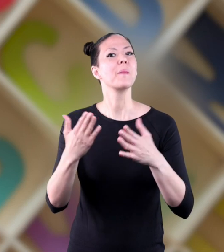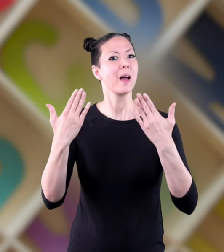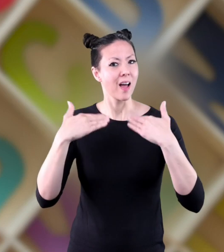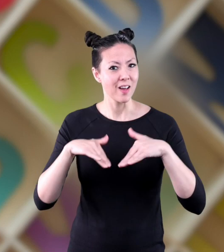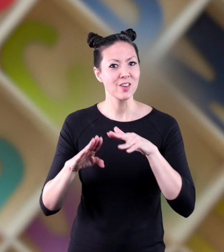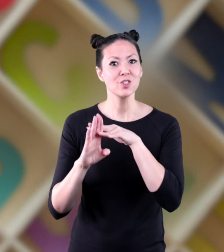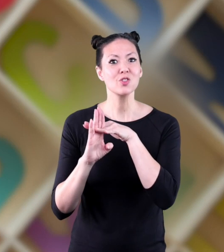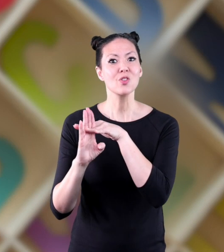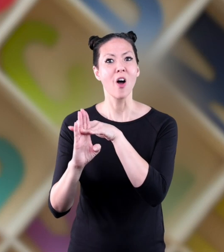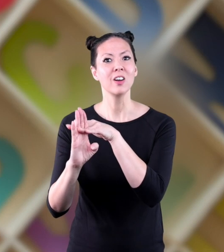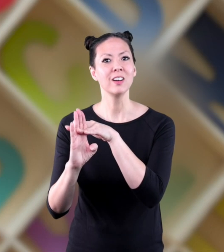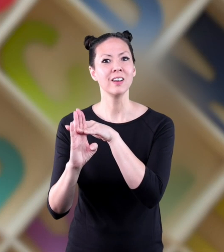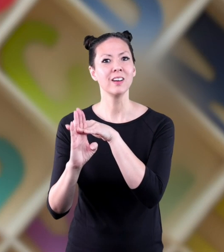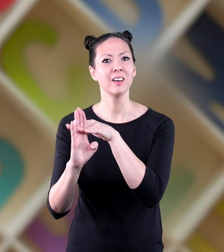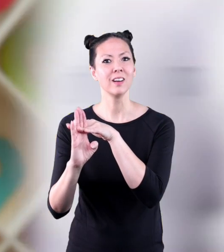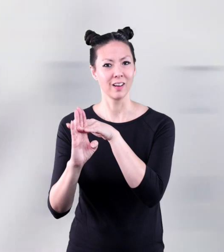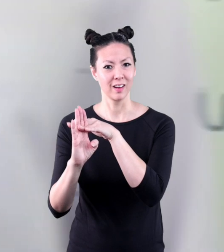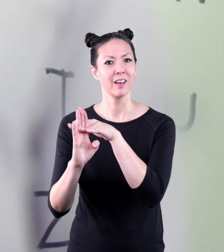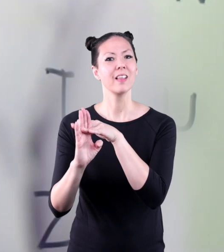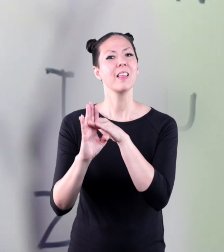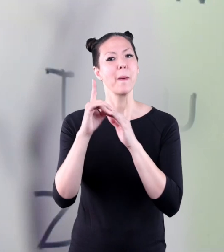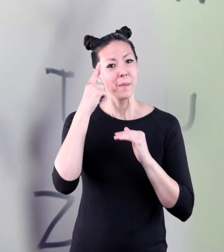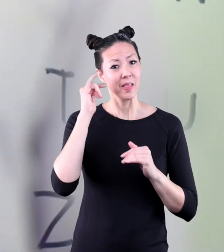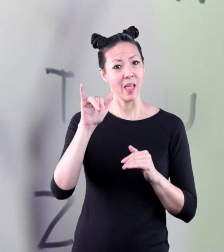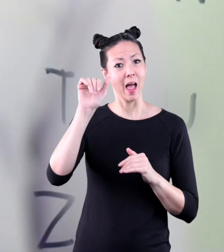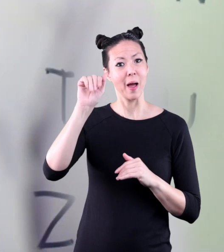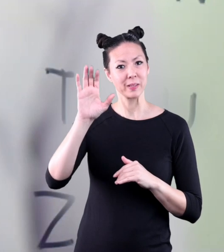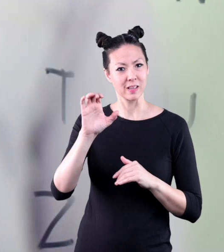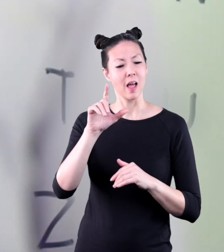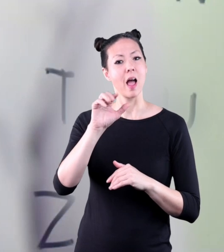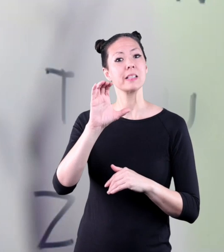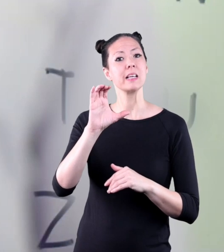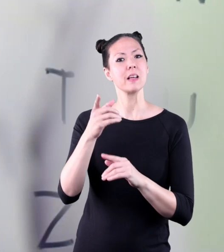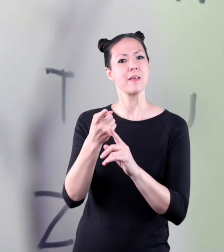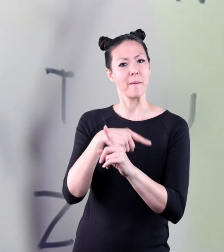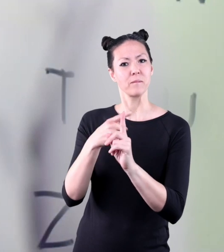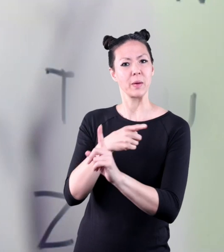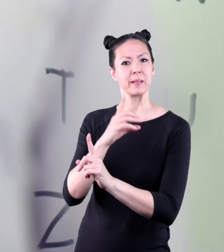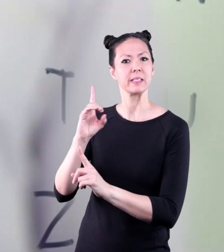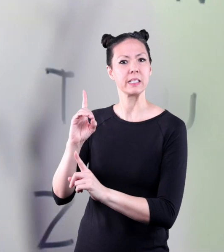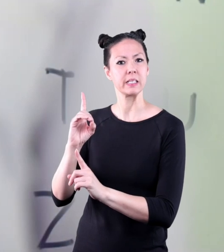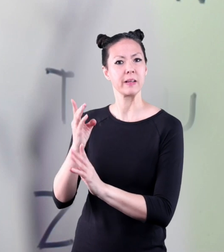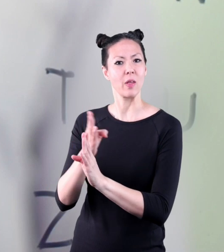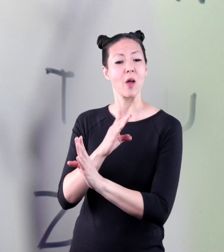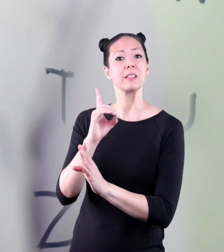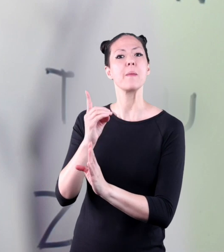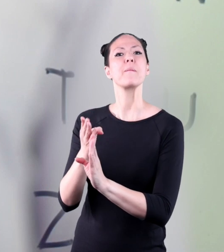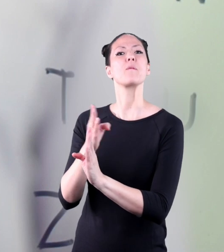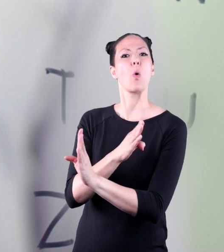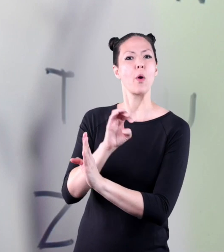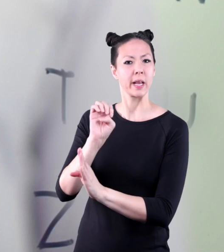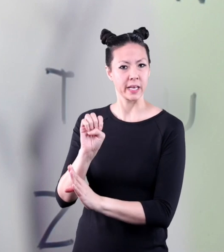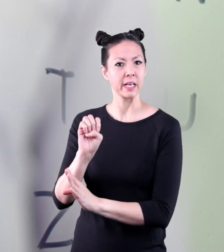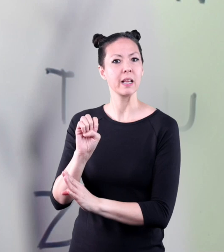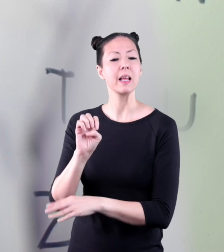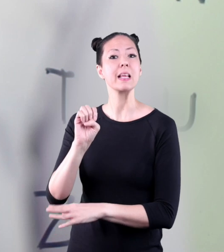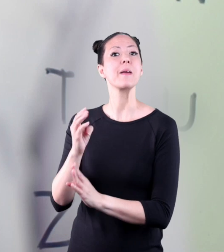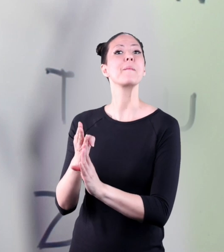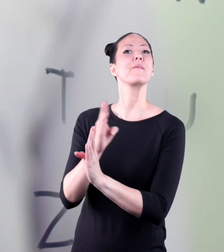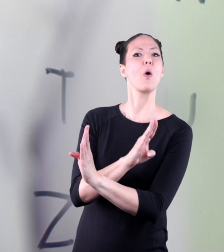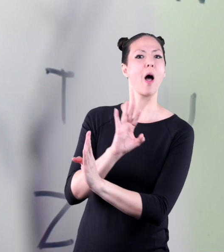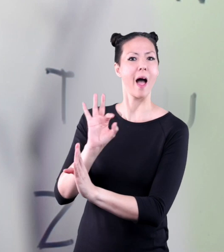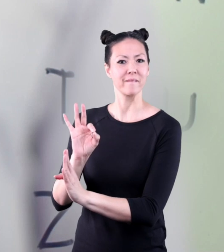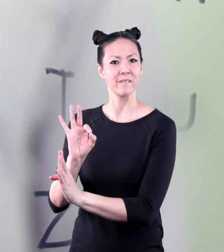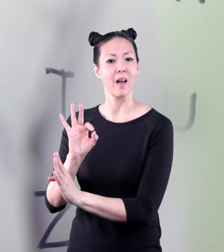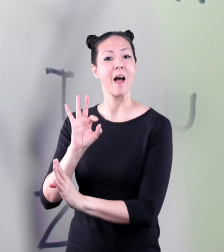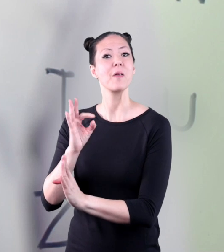and shark. That's because in the alphabet, C comes before D, D before E, E before